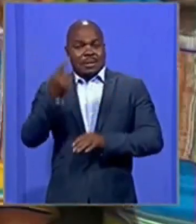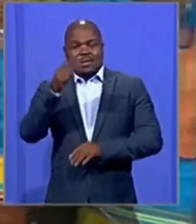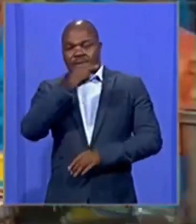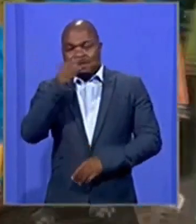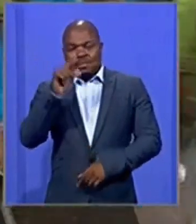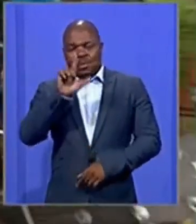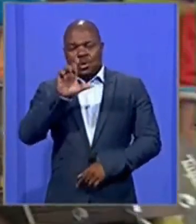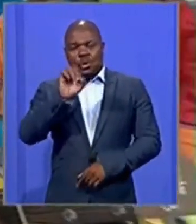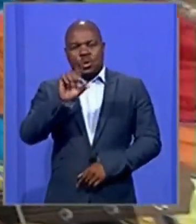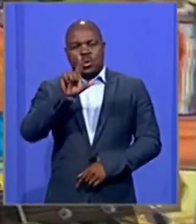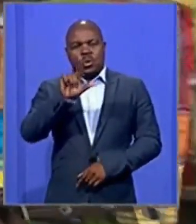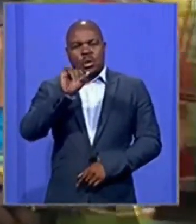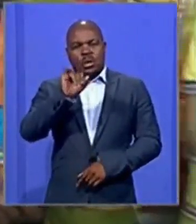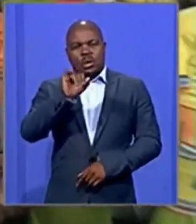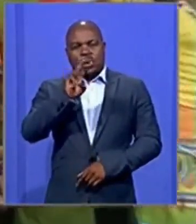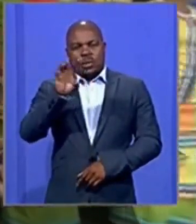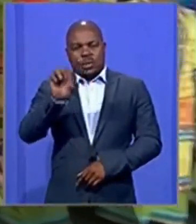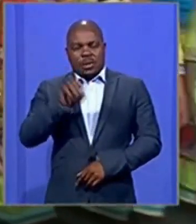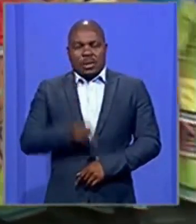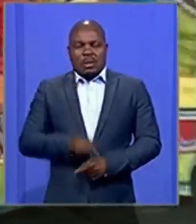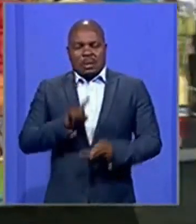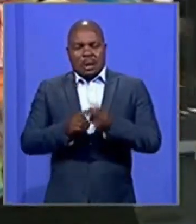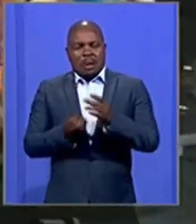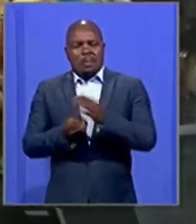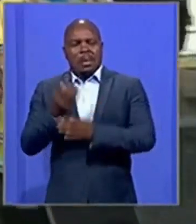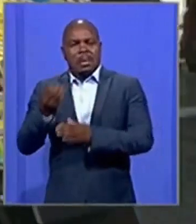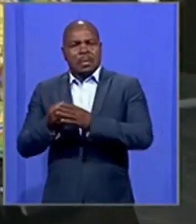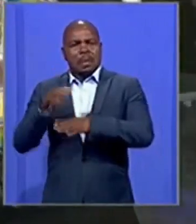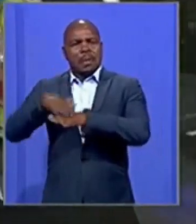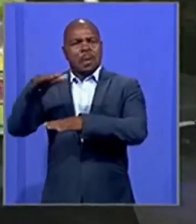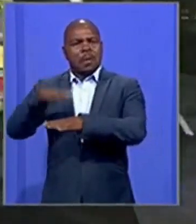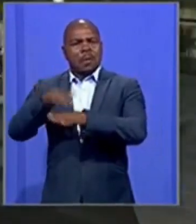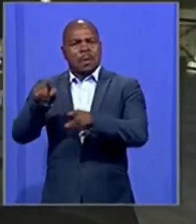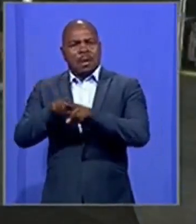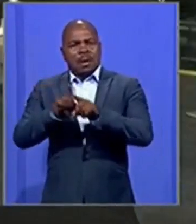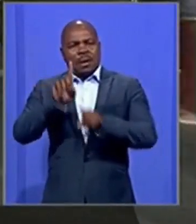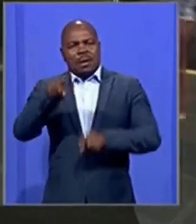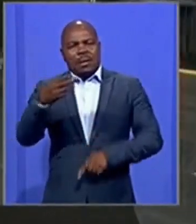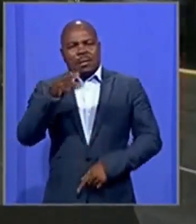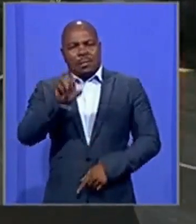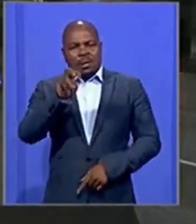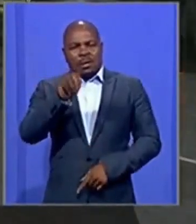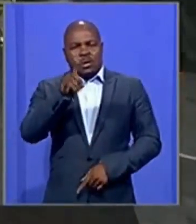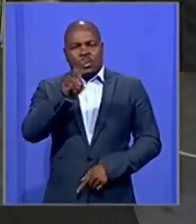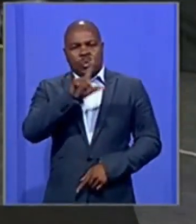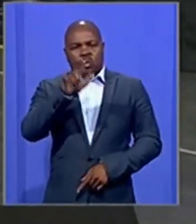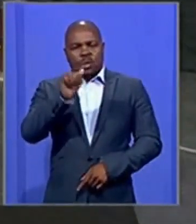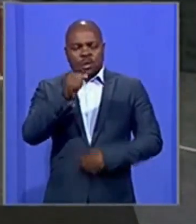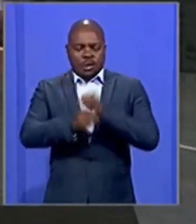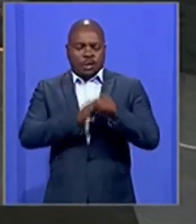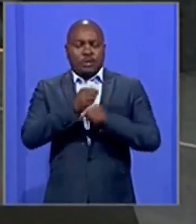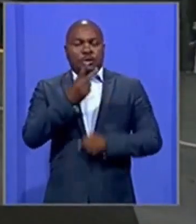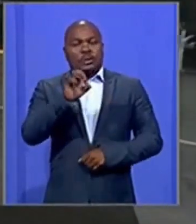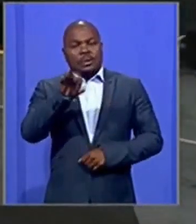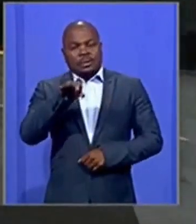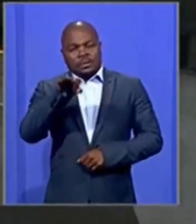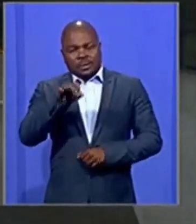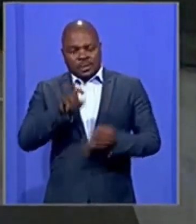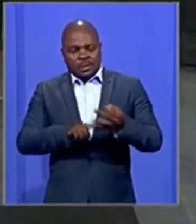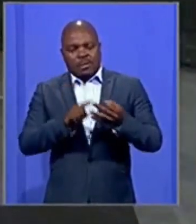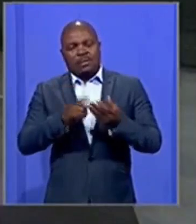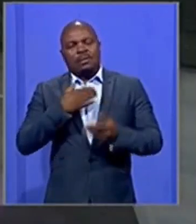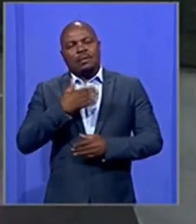Loliwe. O ne a tswelela go dira dialbumu tse dingwe tsa dipina jaaka Pendula ka 2013 ga mmogo le Country Girl